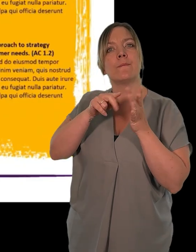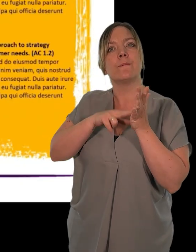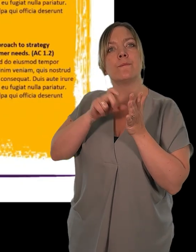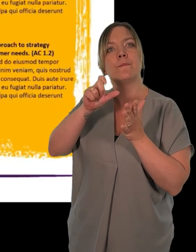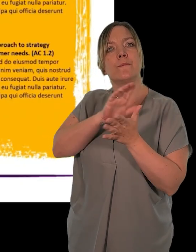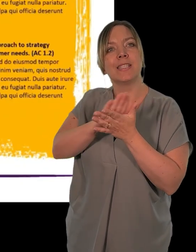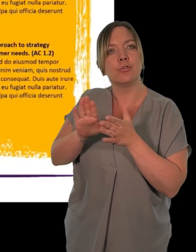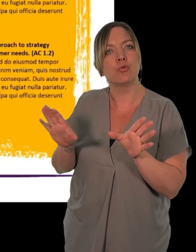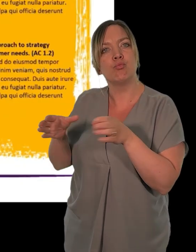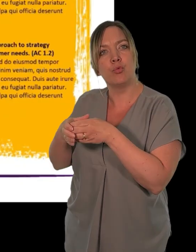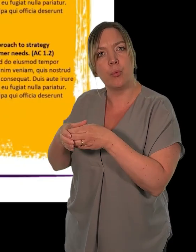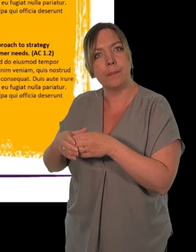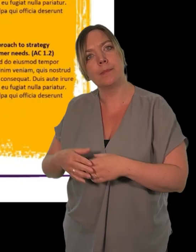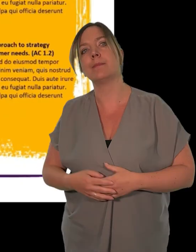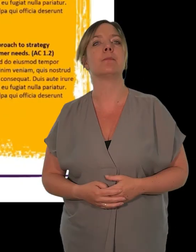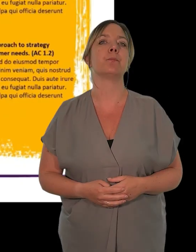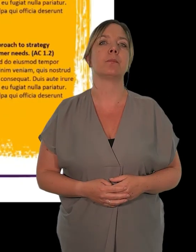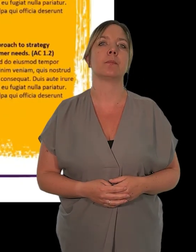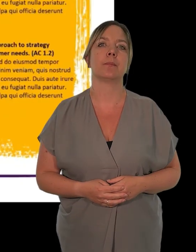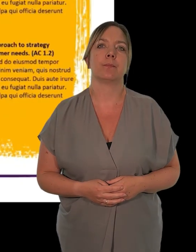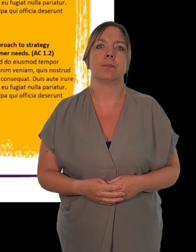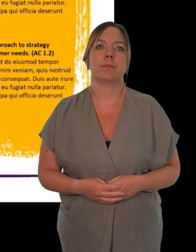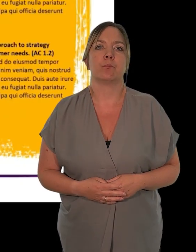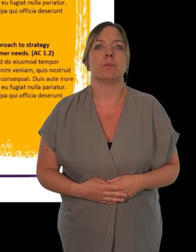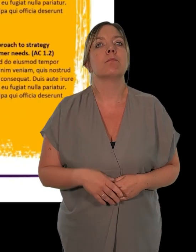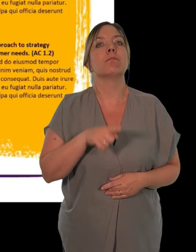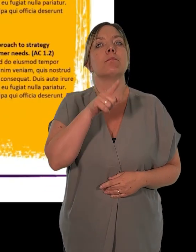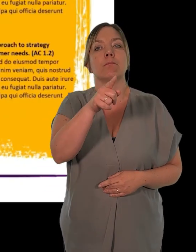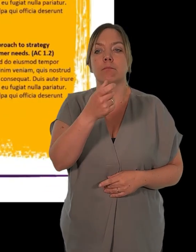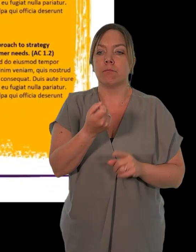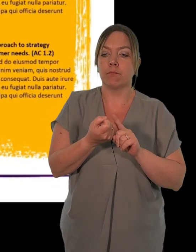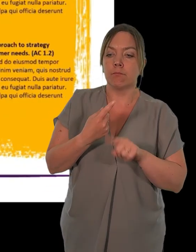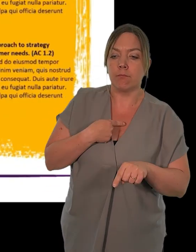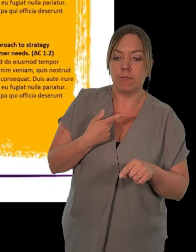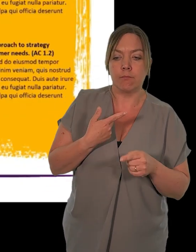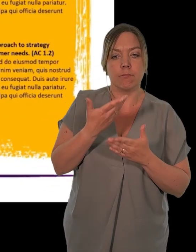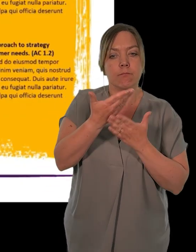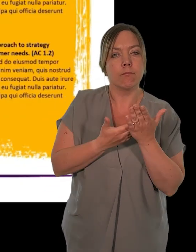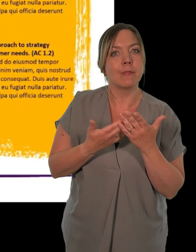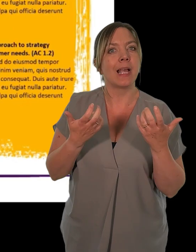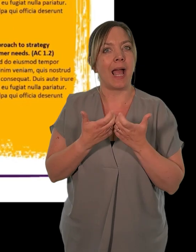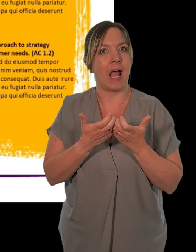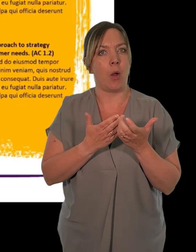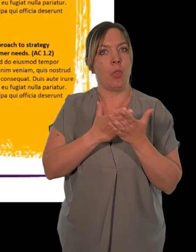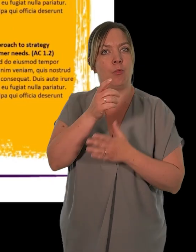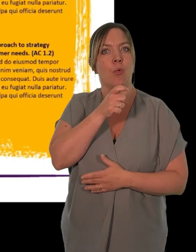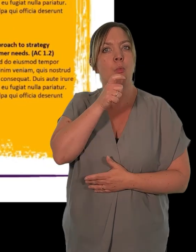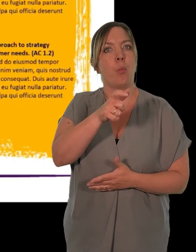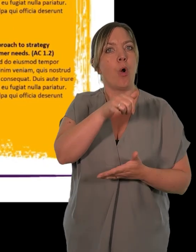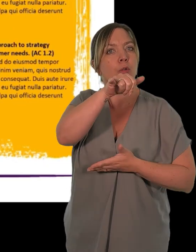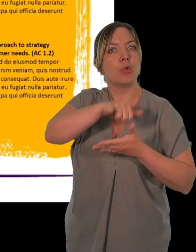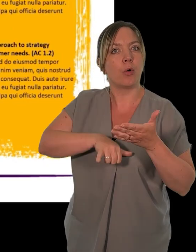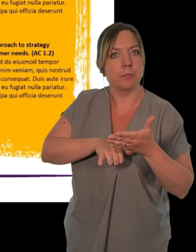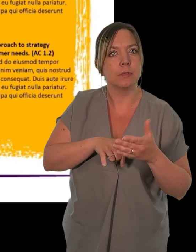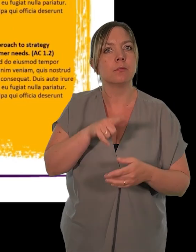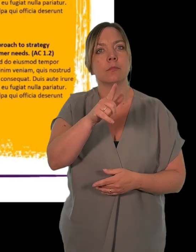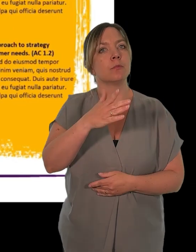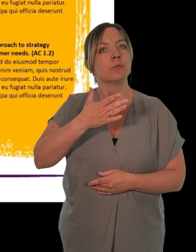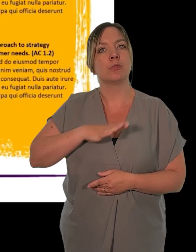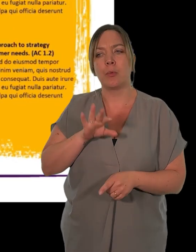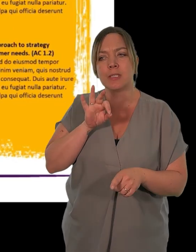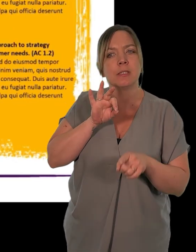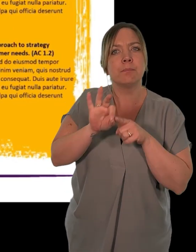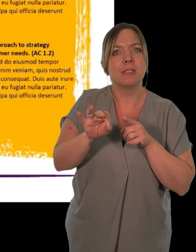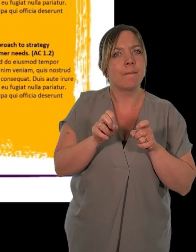Your response to this assessment should be submitted in a Word document. This assessment does not require a particular format, such